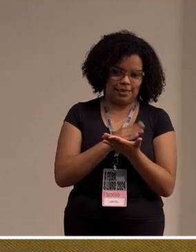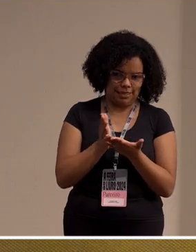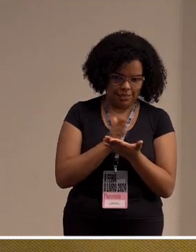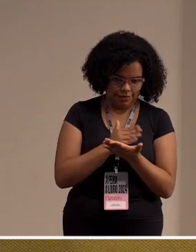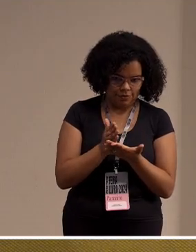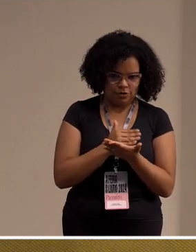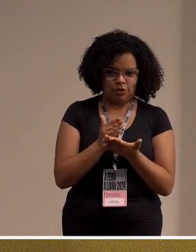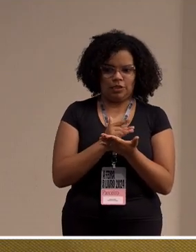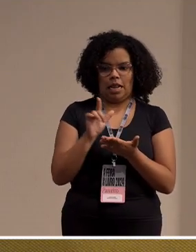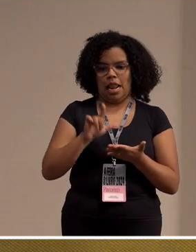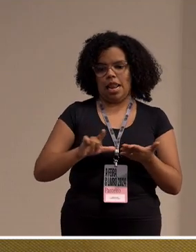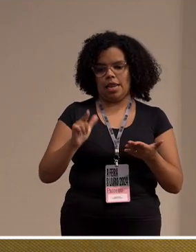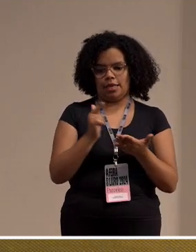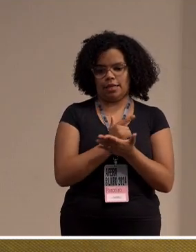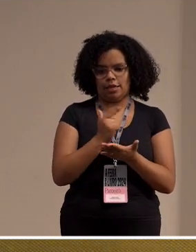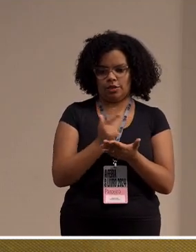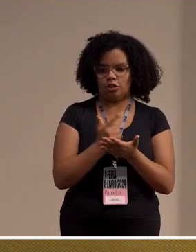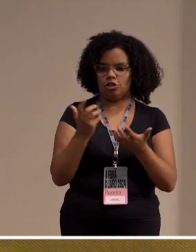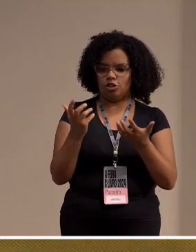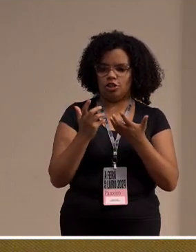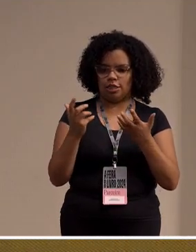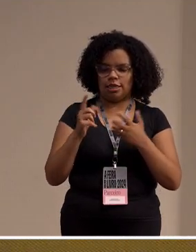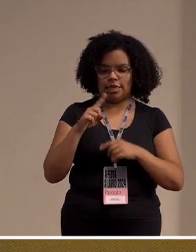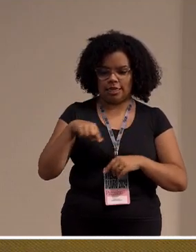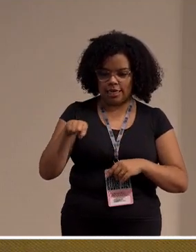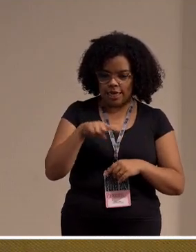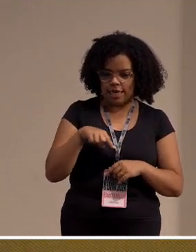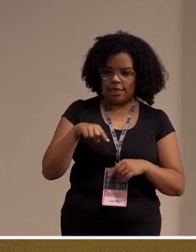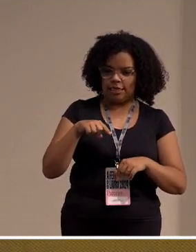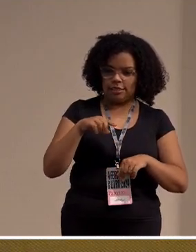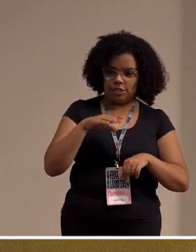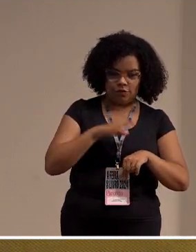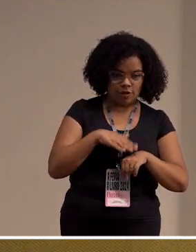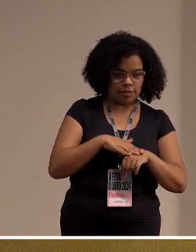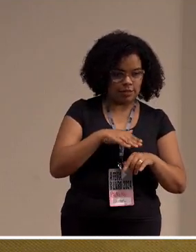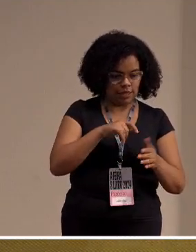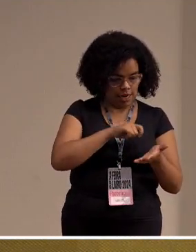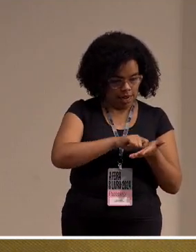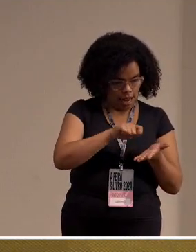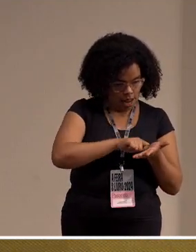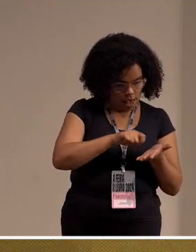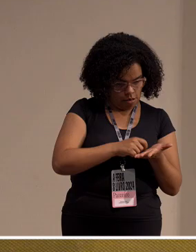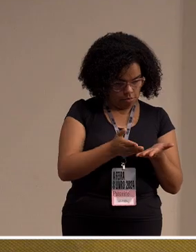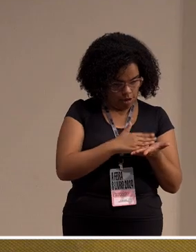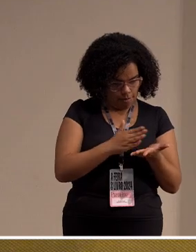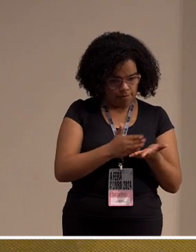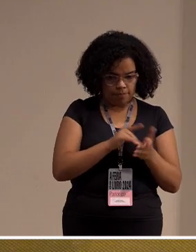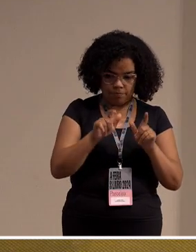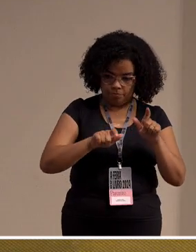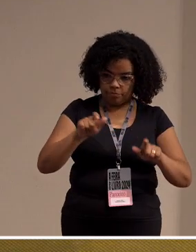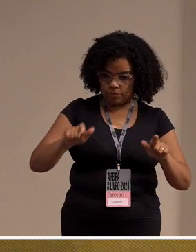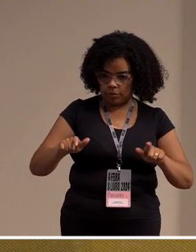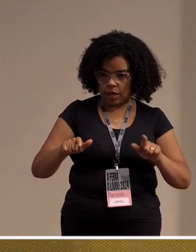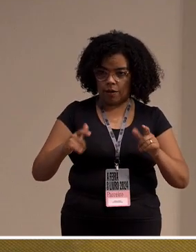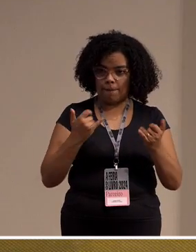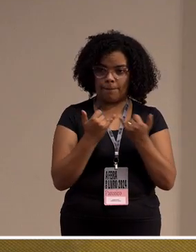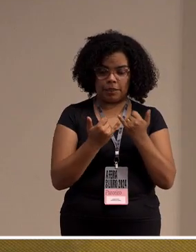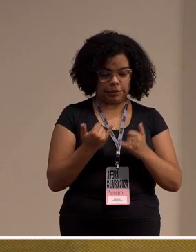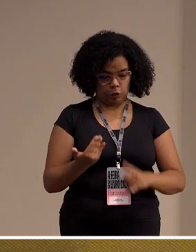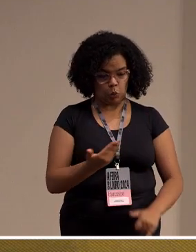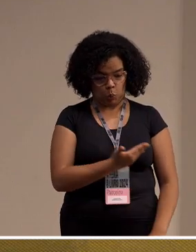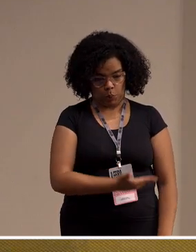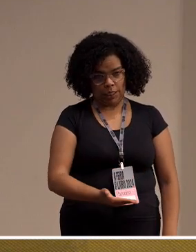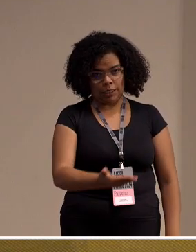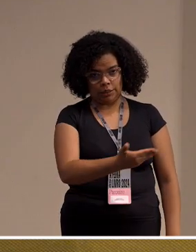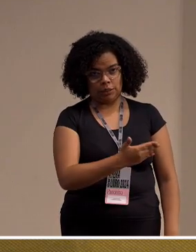we wanted them to have some books in which the characters look like they look, and they look like me, right? So so I wanted to